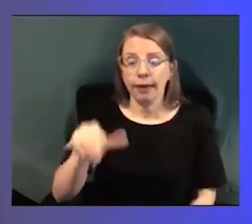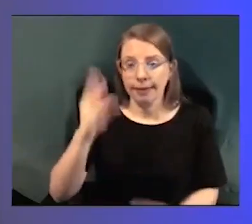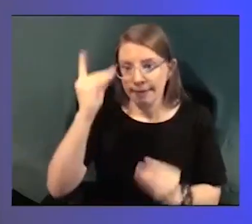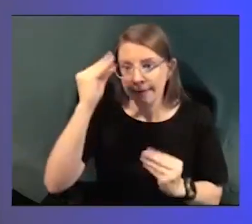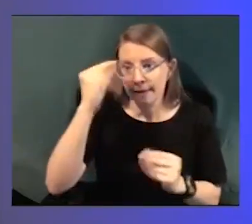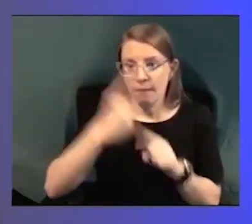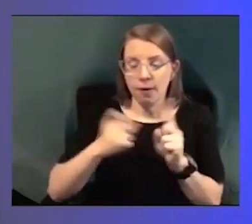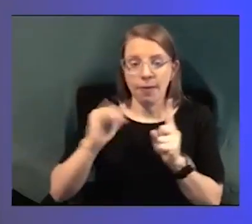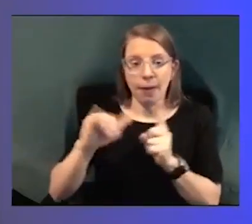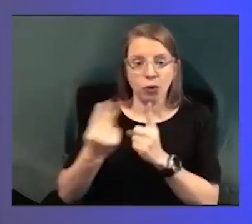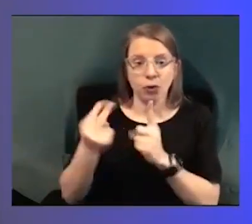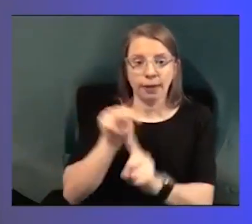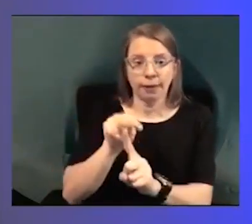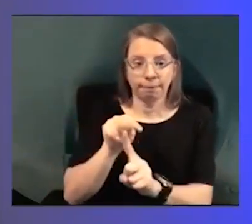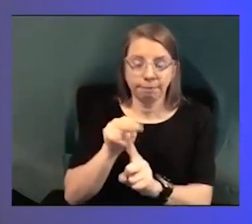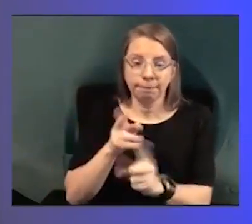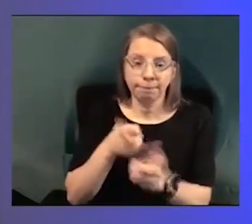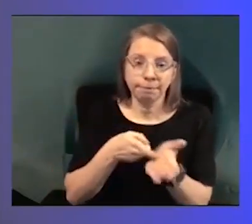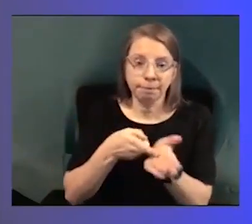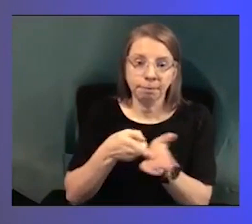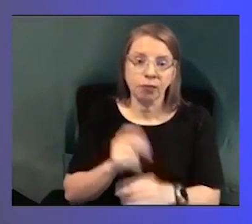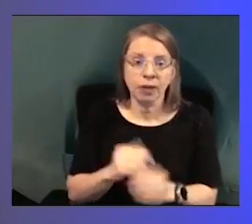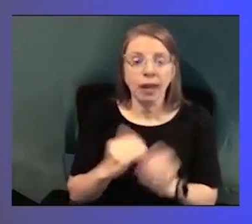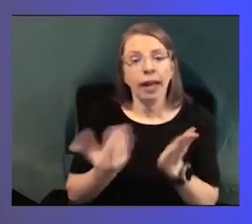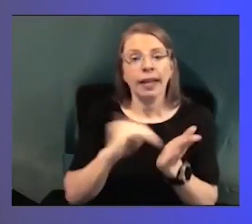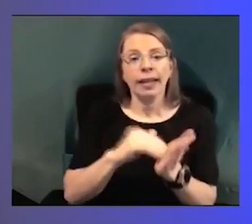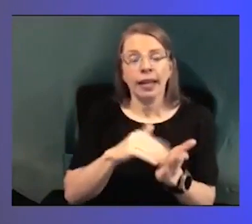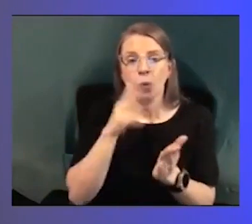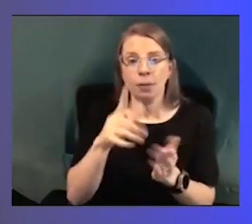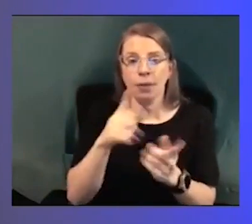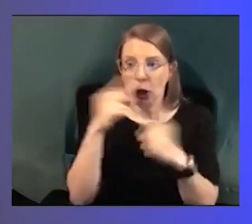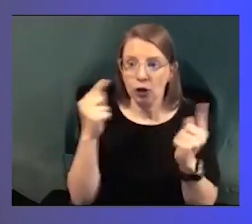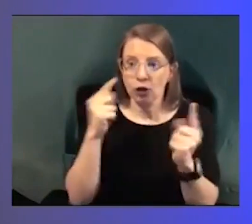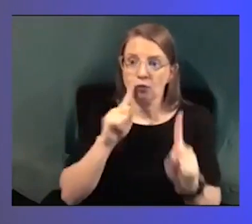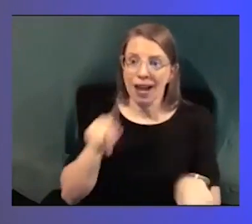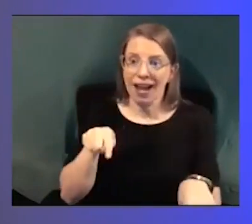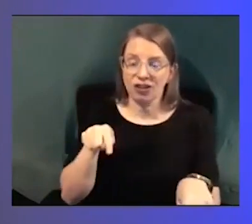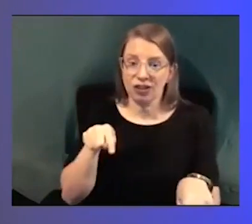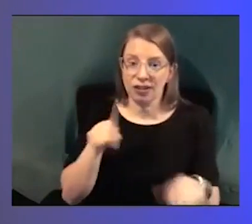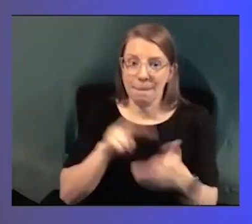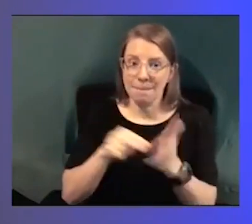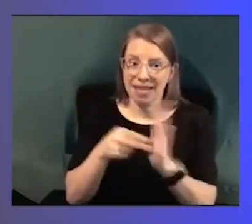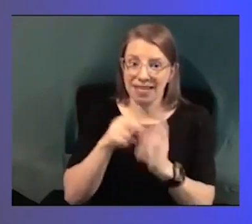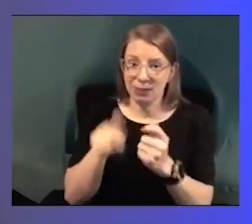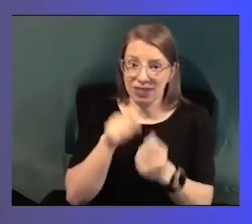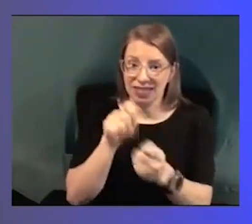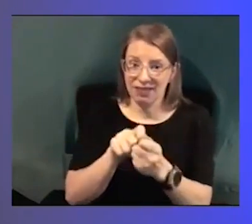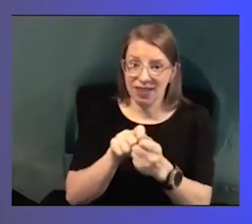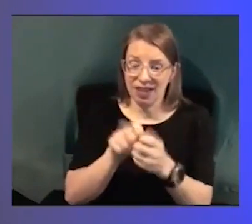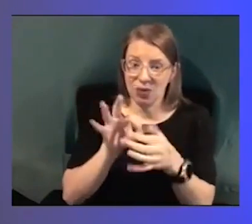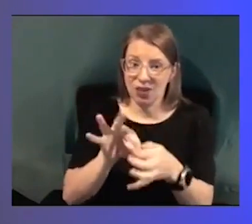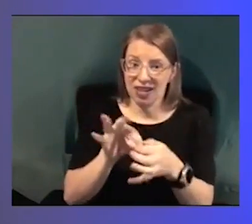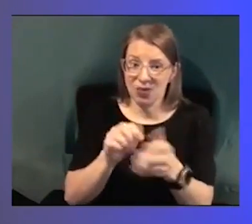perspective. So again, it's going to be an allergic reaction. I don't know that there's going to be anything specific in there about COVID. So